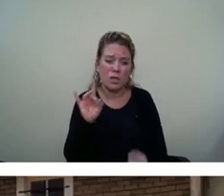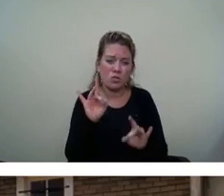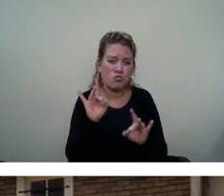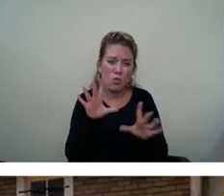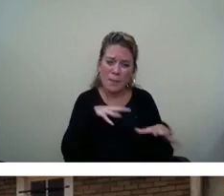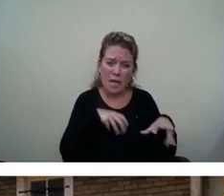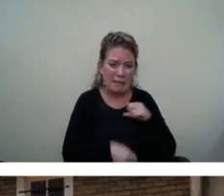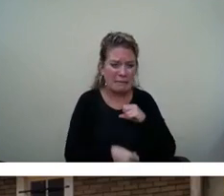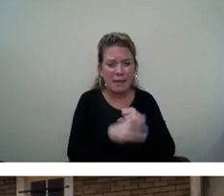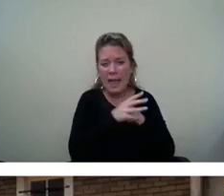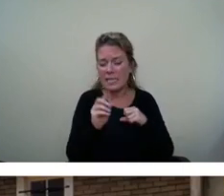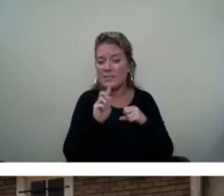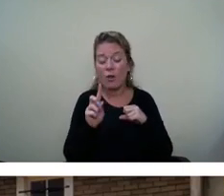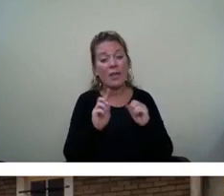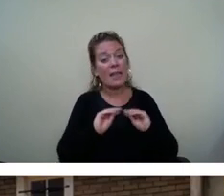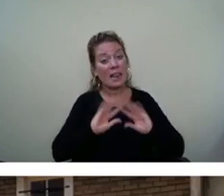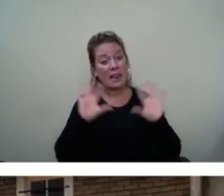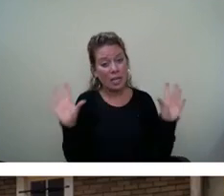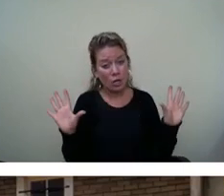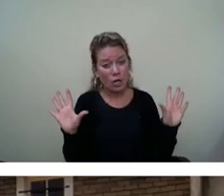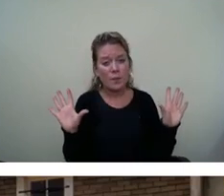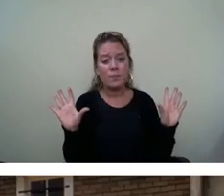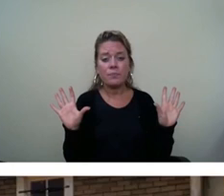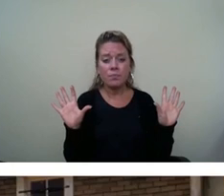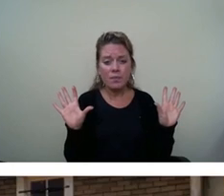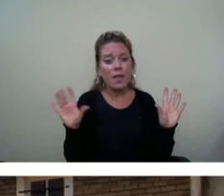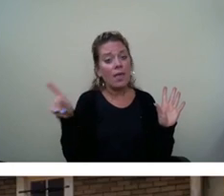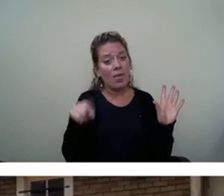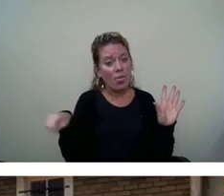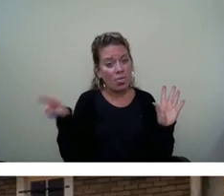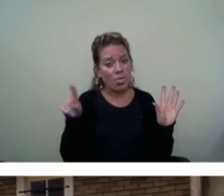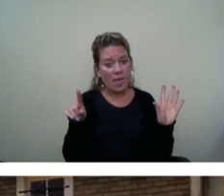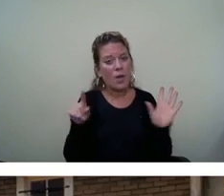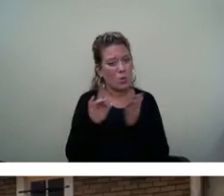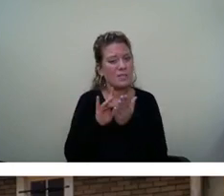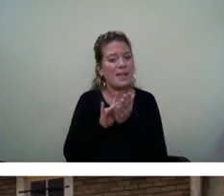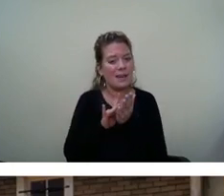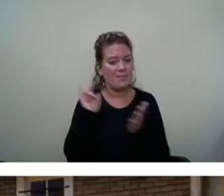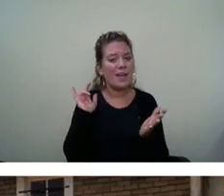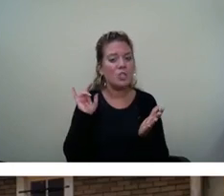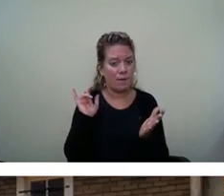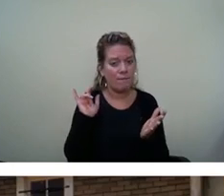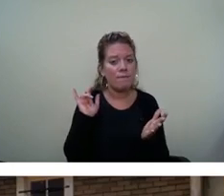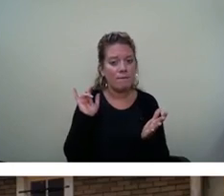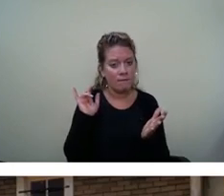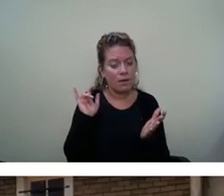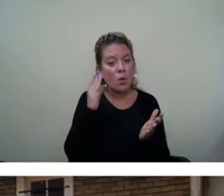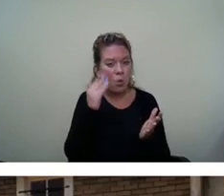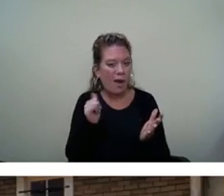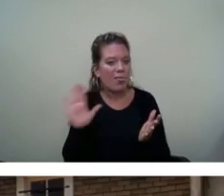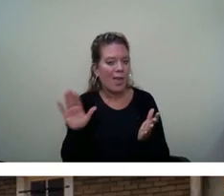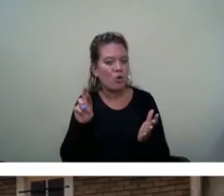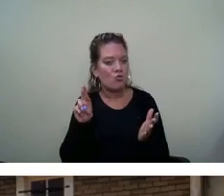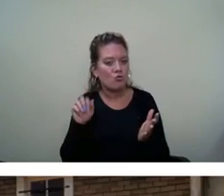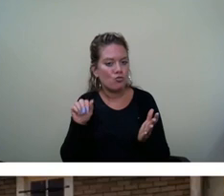traumatizing. And of course, it's very clear, you guys, at this point, that they were taken advantage of in this way solely because of their